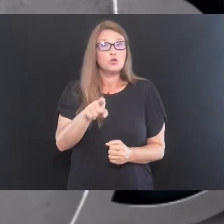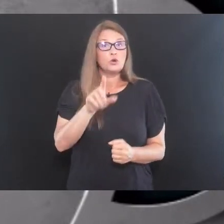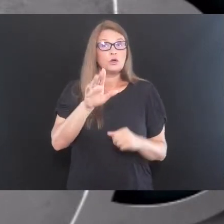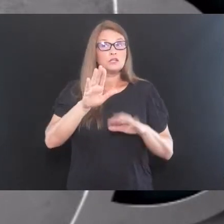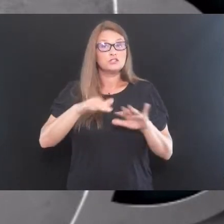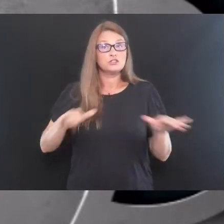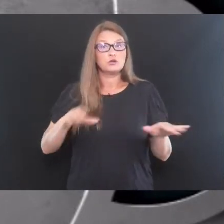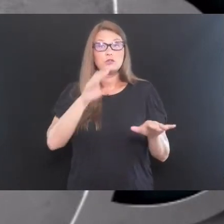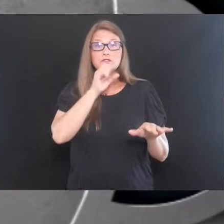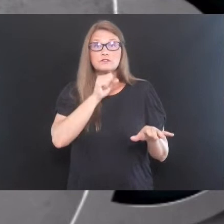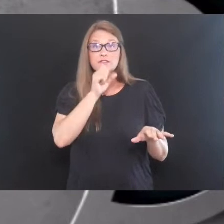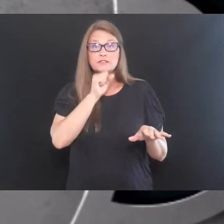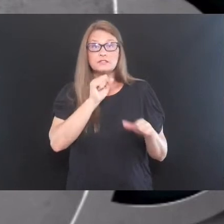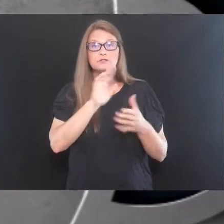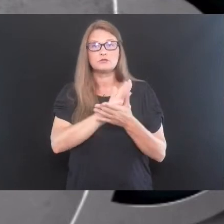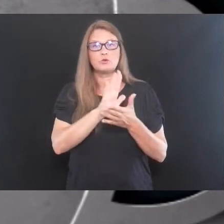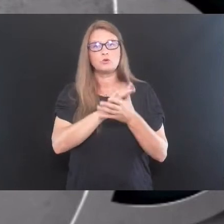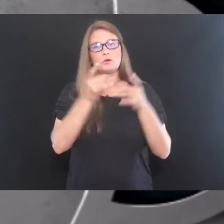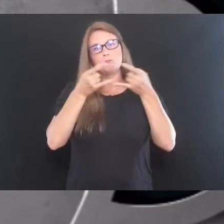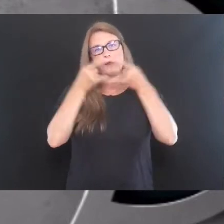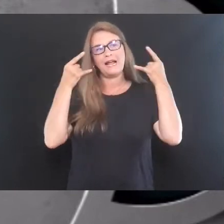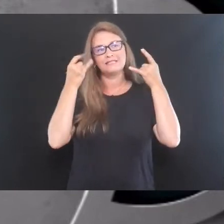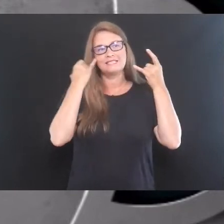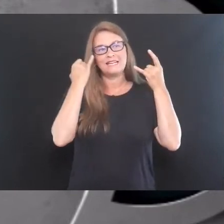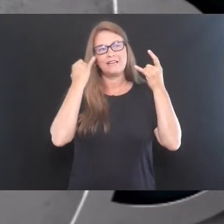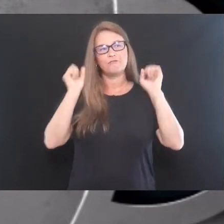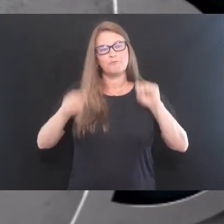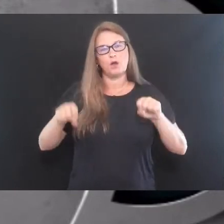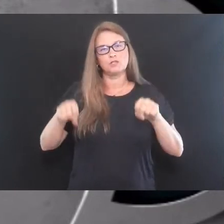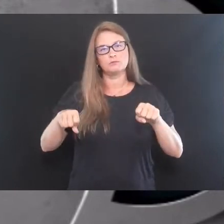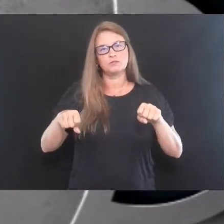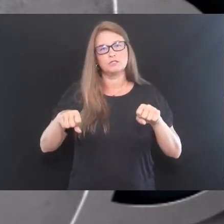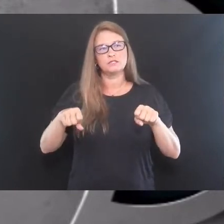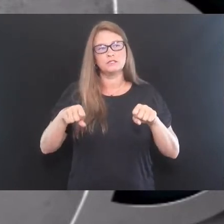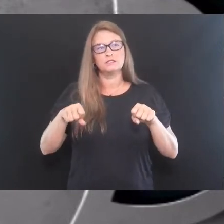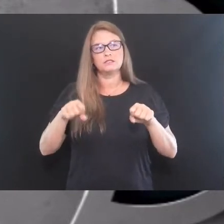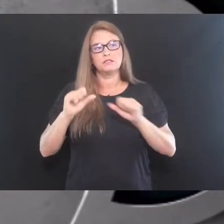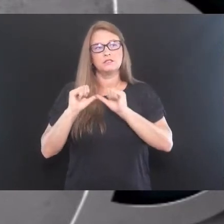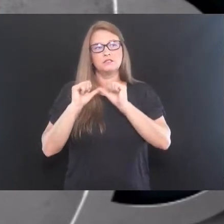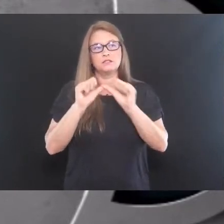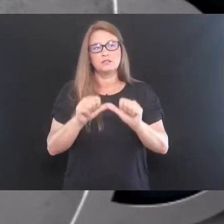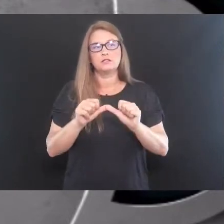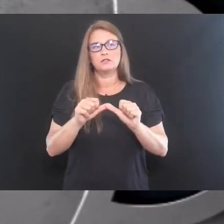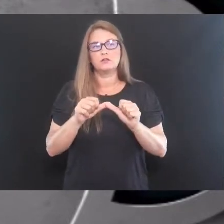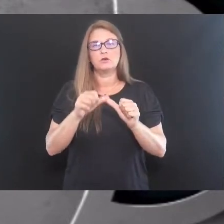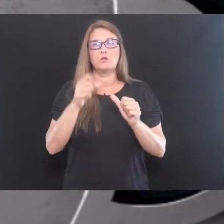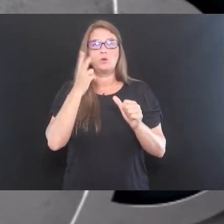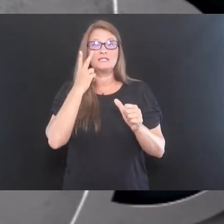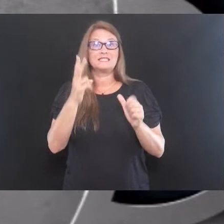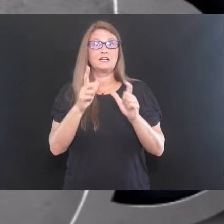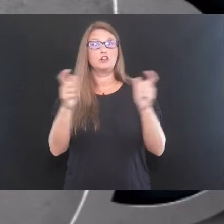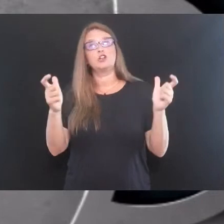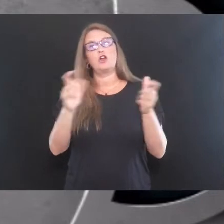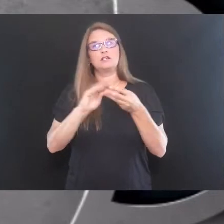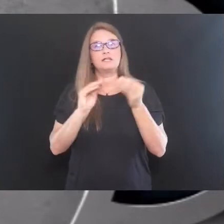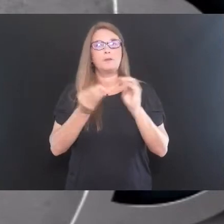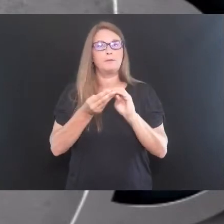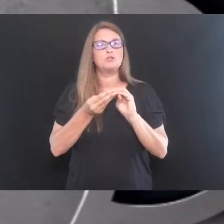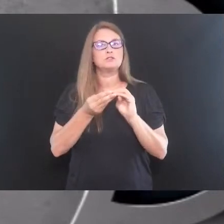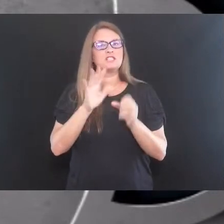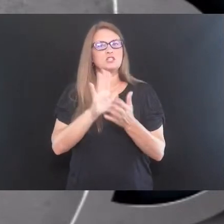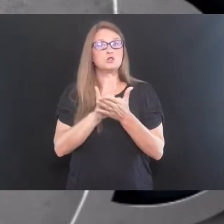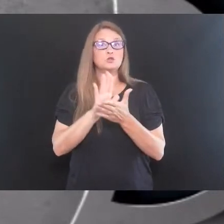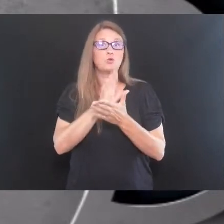school age group, to wear masks indoors if possible, if they can tolerate it as well. But we are seeing large cases along the school age